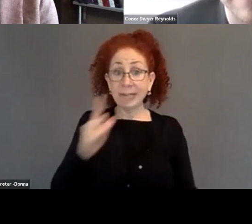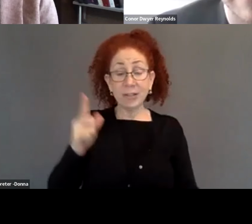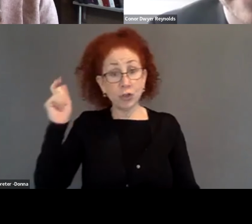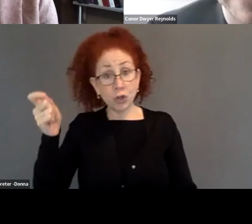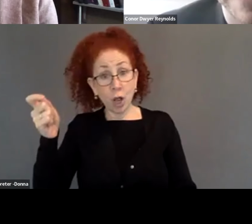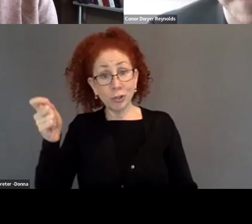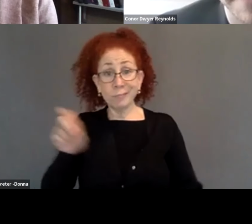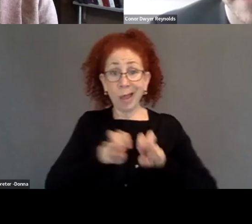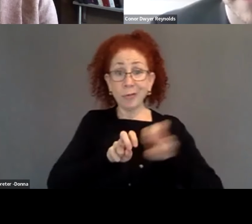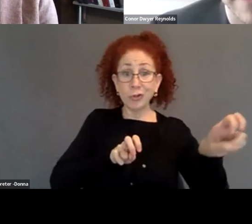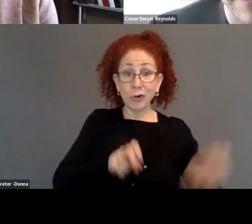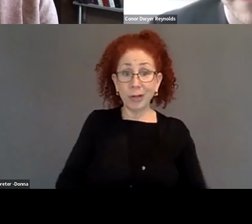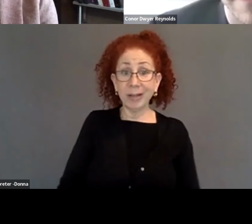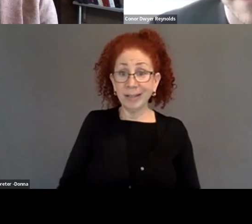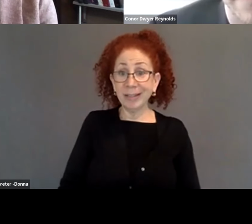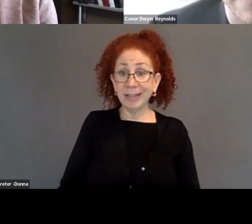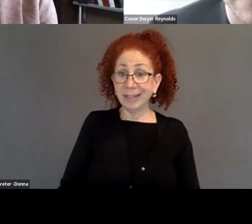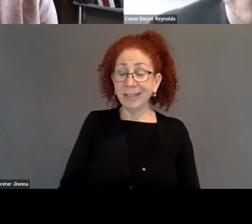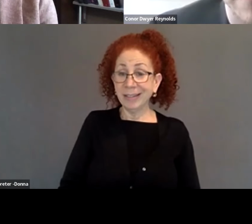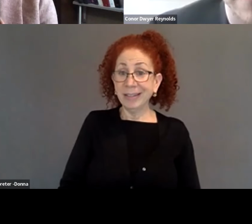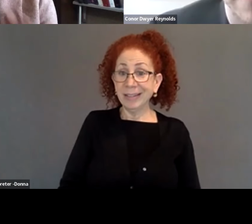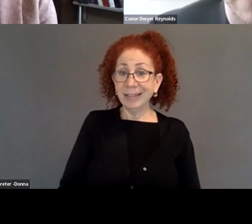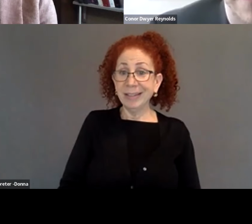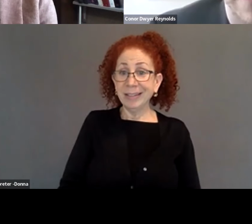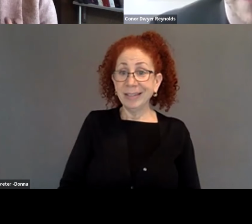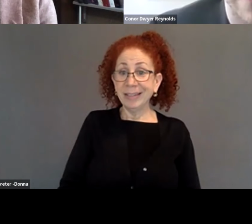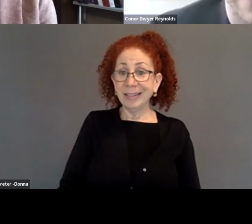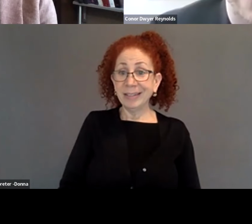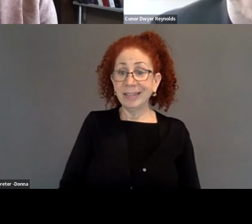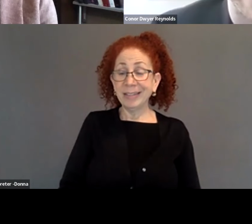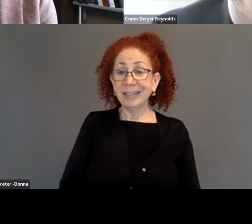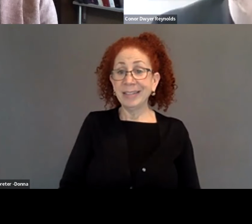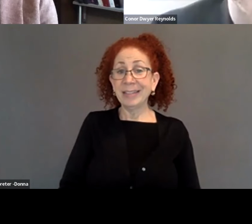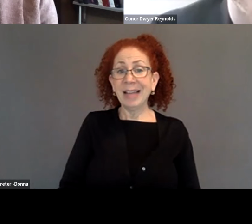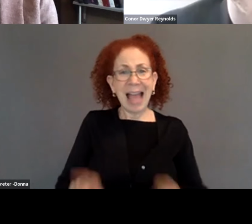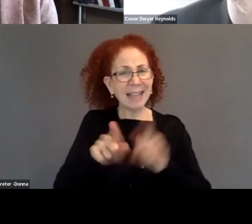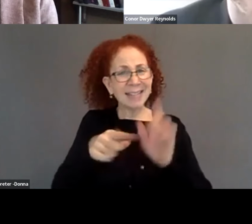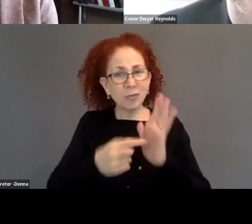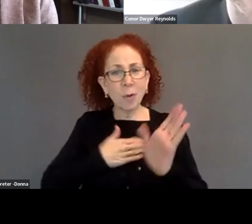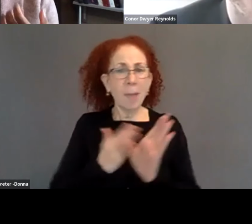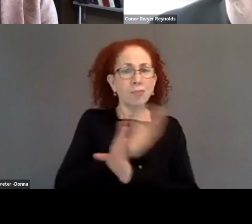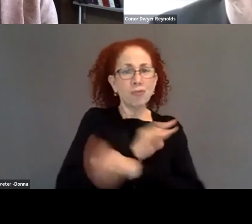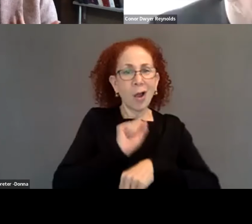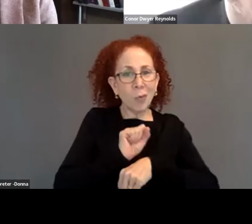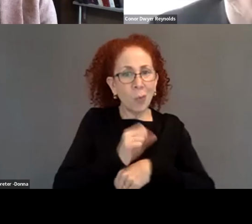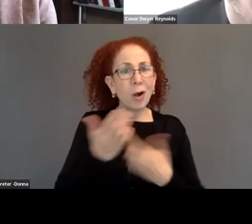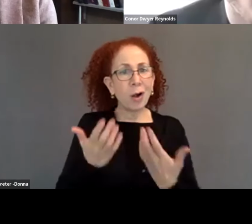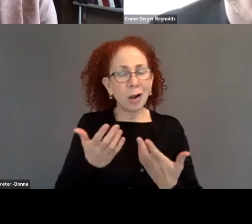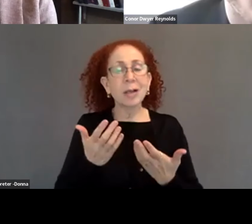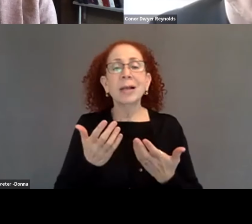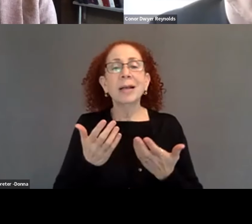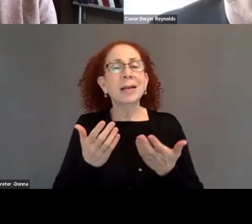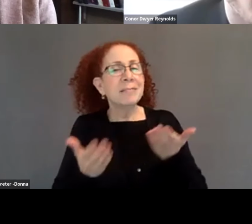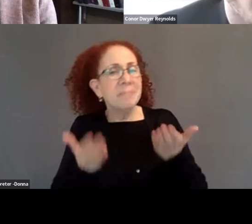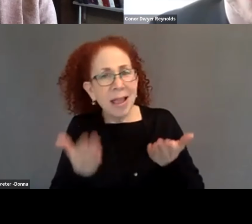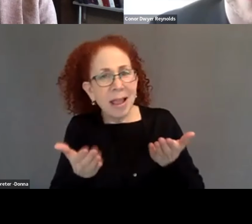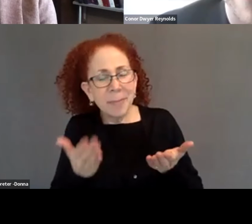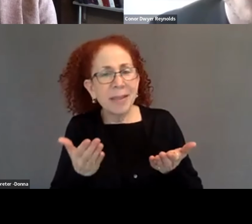And in many ways, as I've shown in prior work, there might be